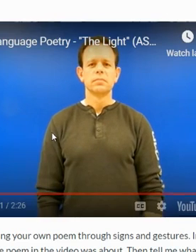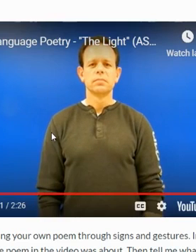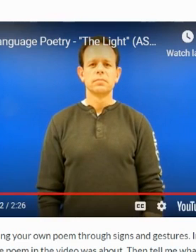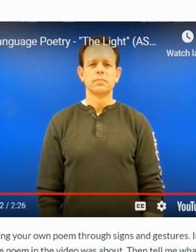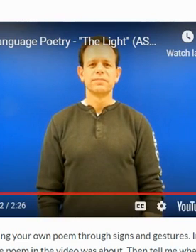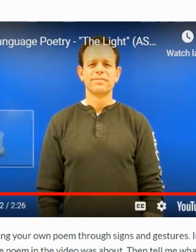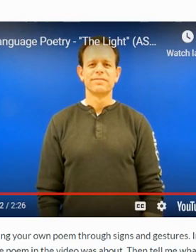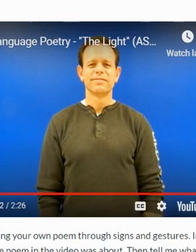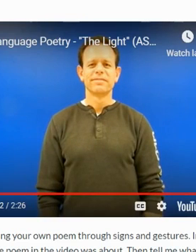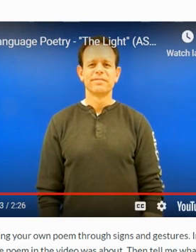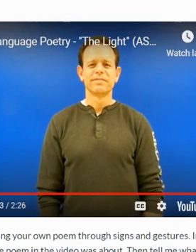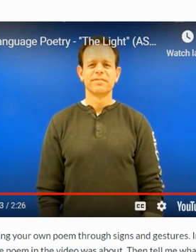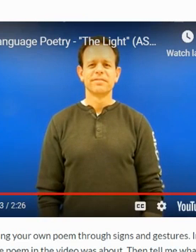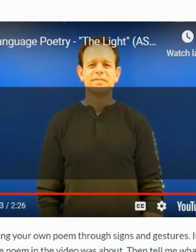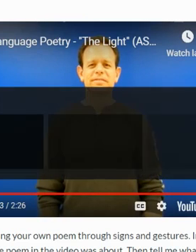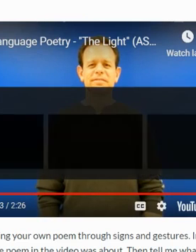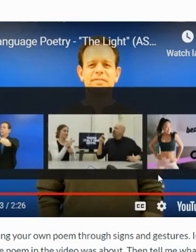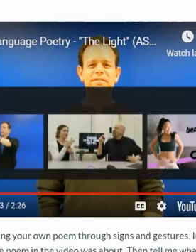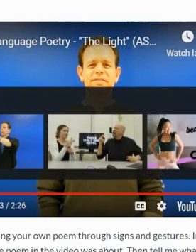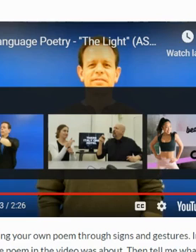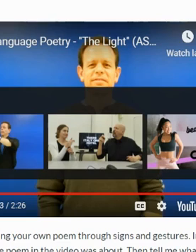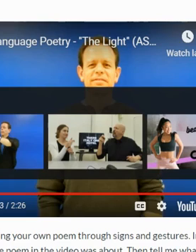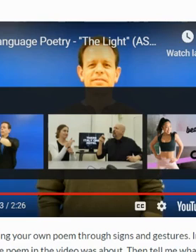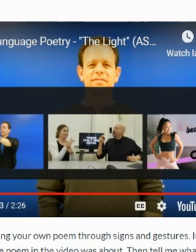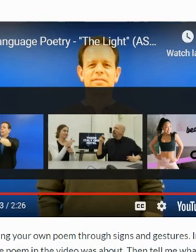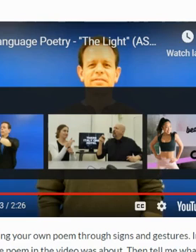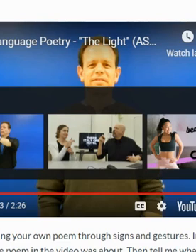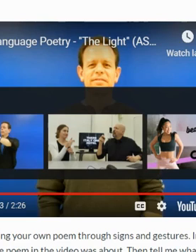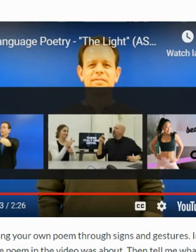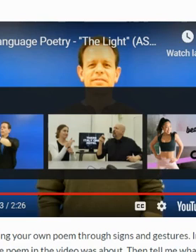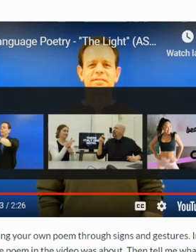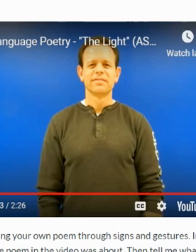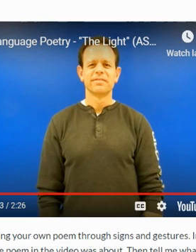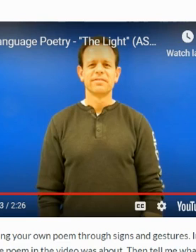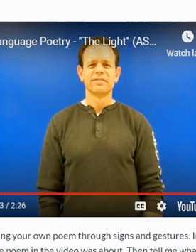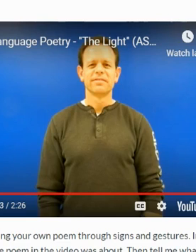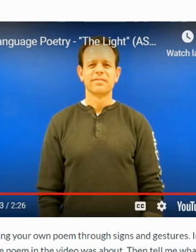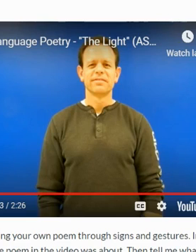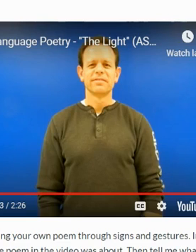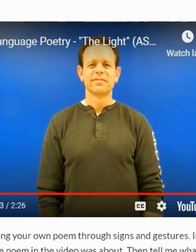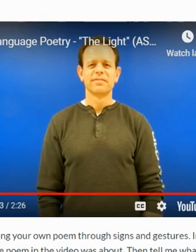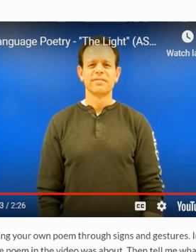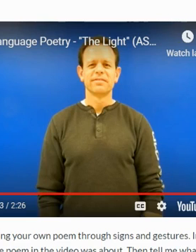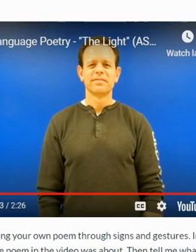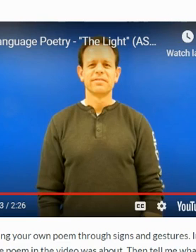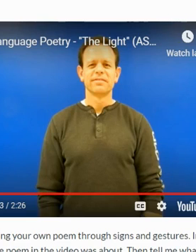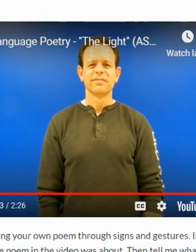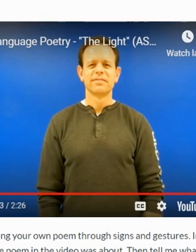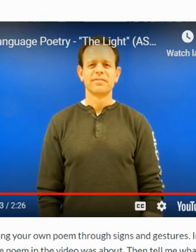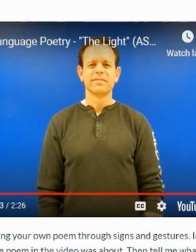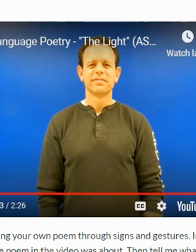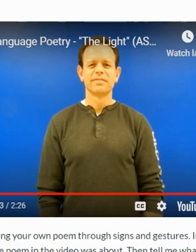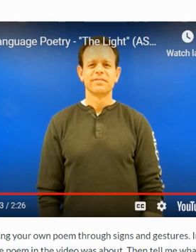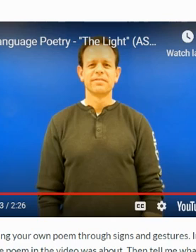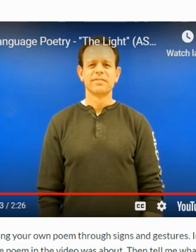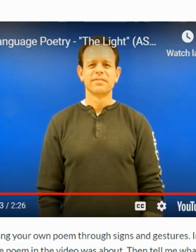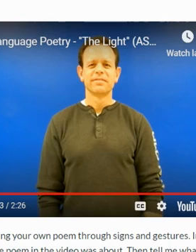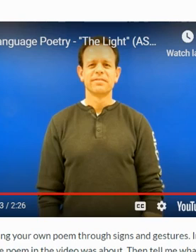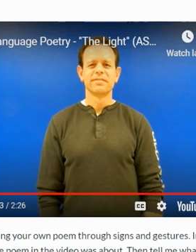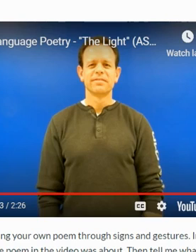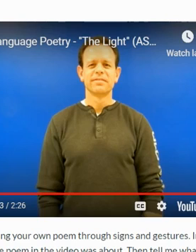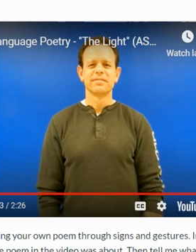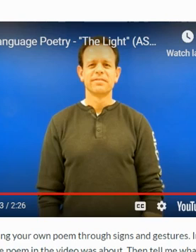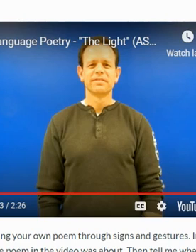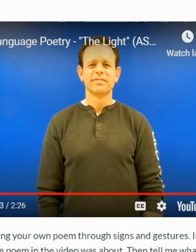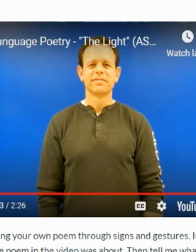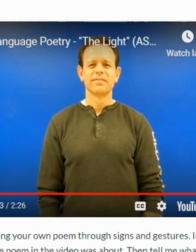what's going on there. Okay, and then using the same hand shapes over and over means he's